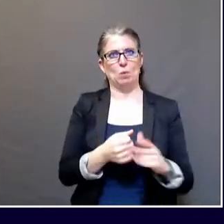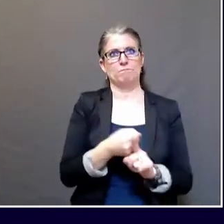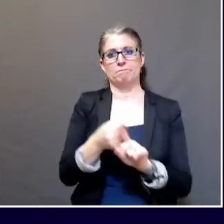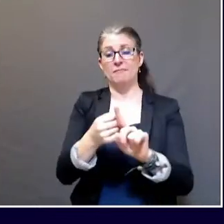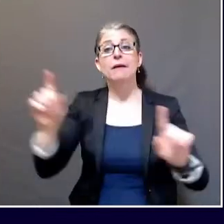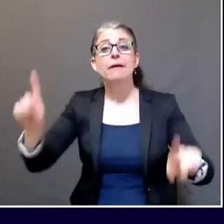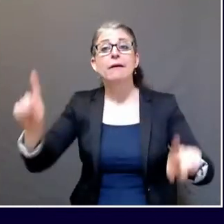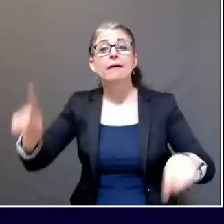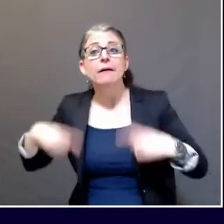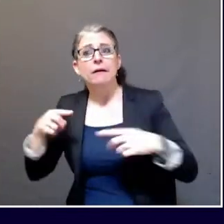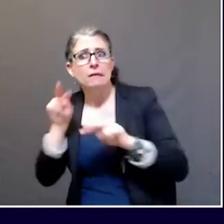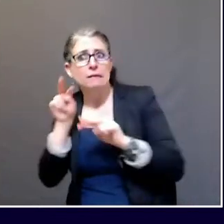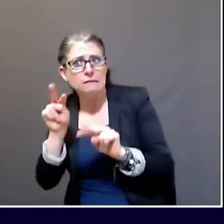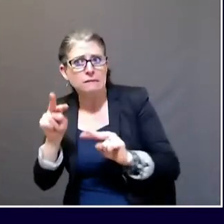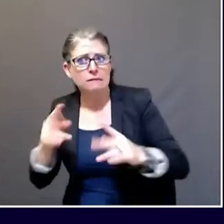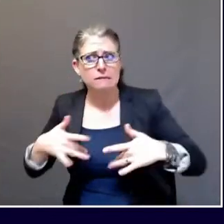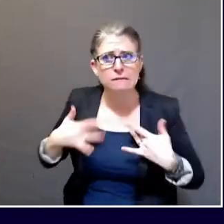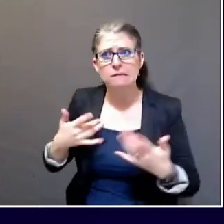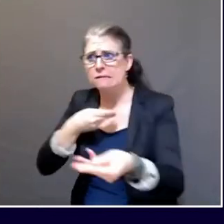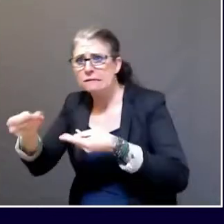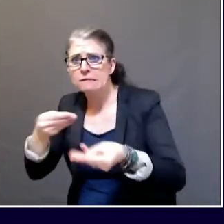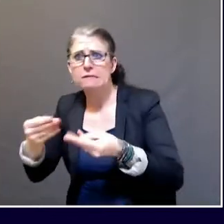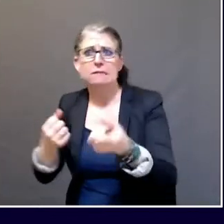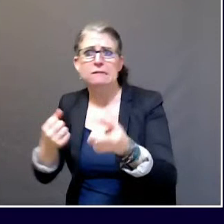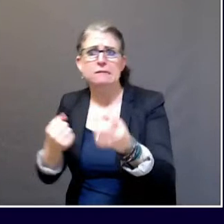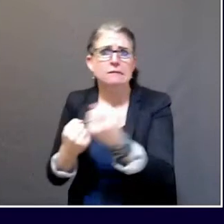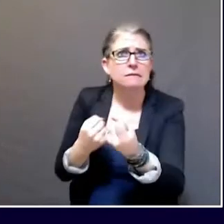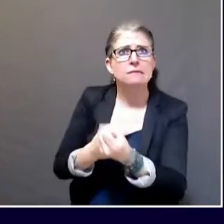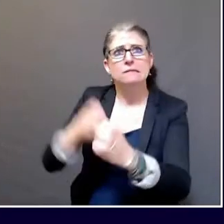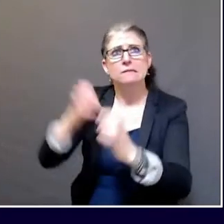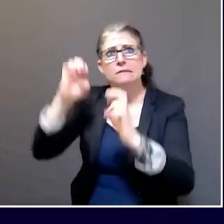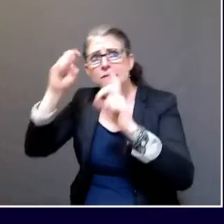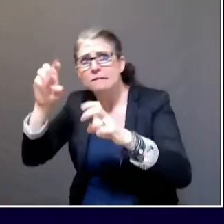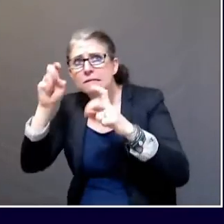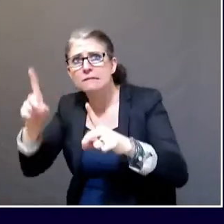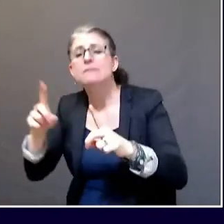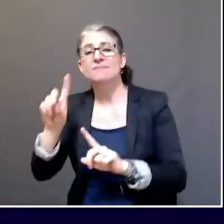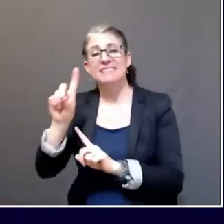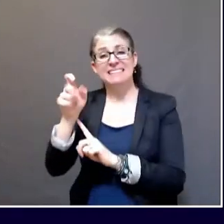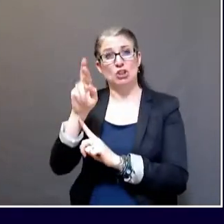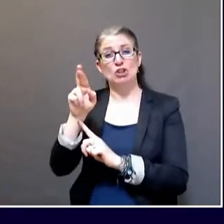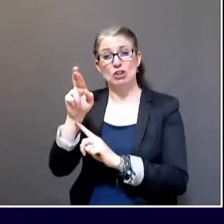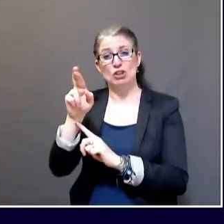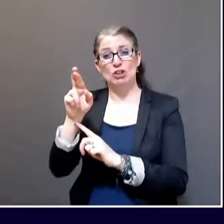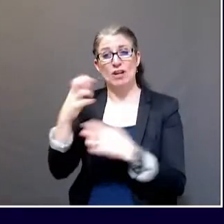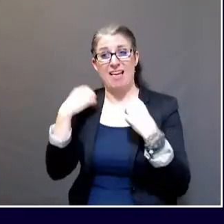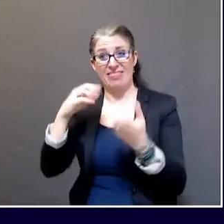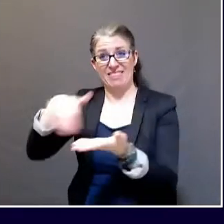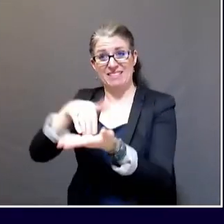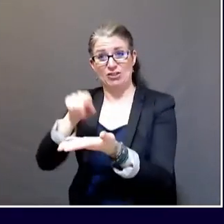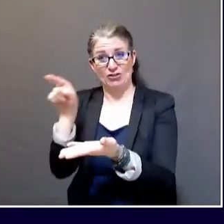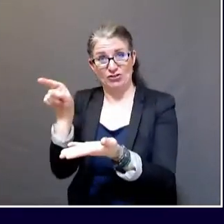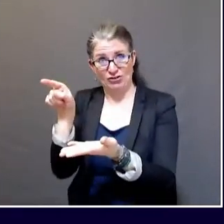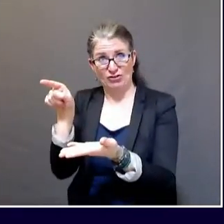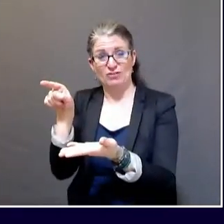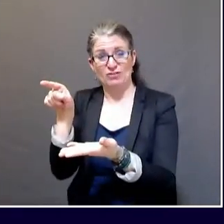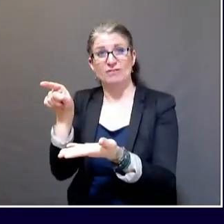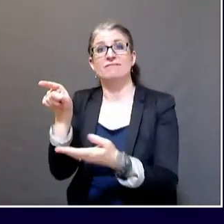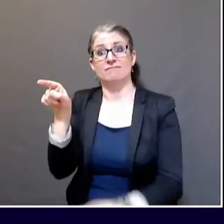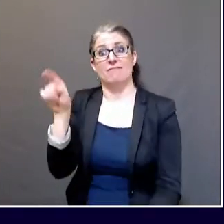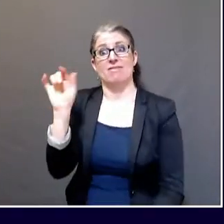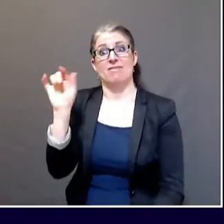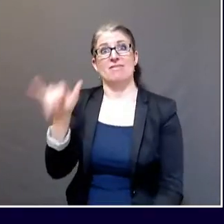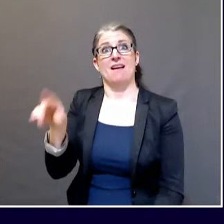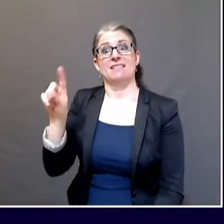involved. One is at Dexter Healthcare in Penobscot County, which I discussed last week. The case count at Dexter Healthcare